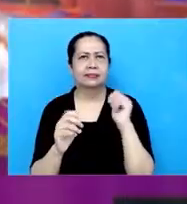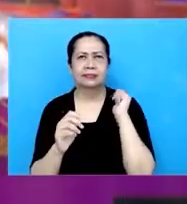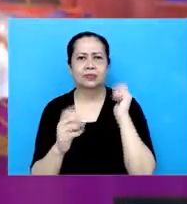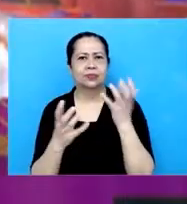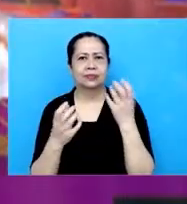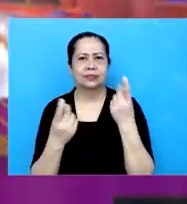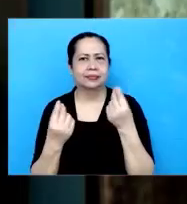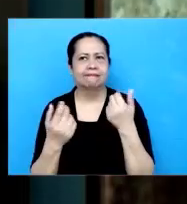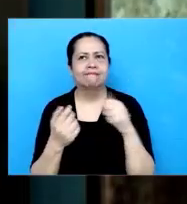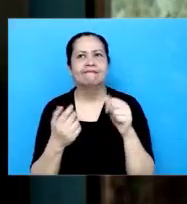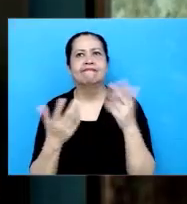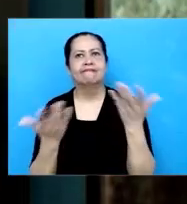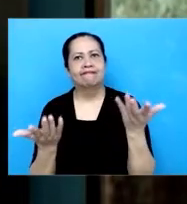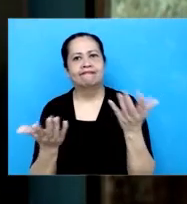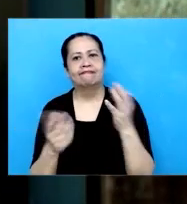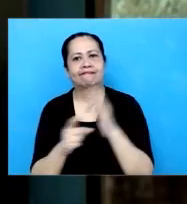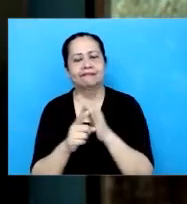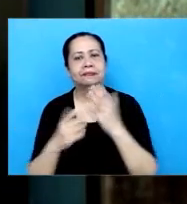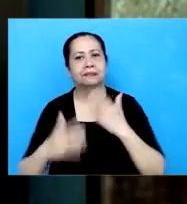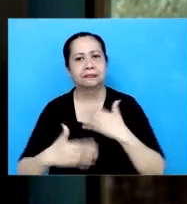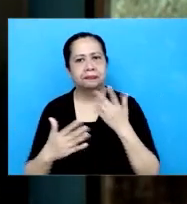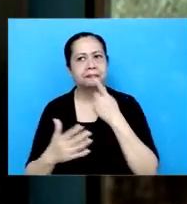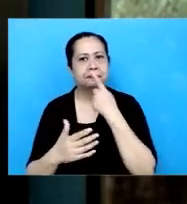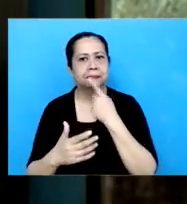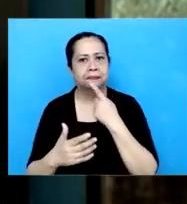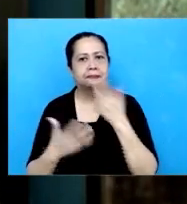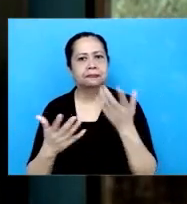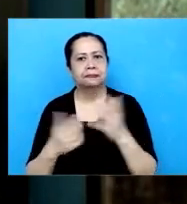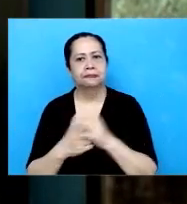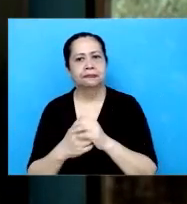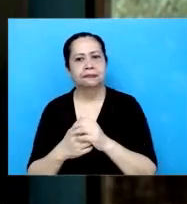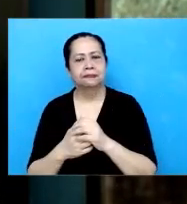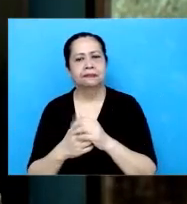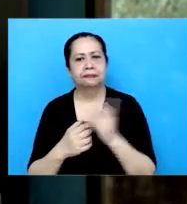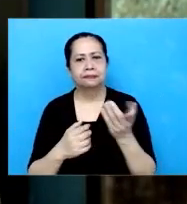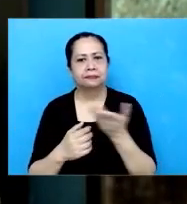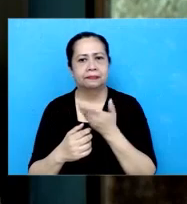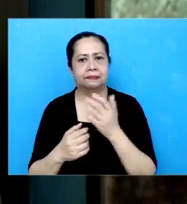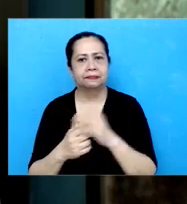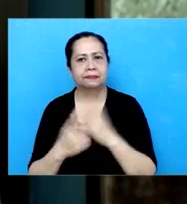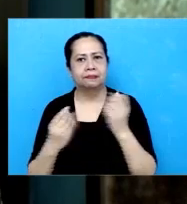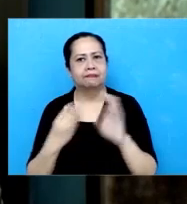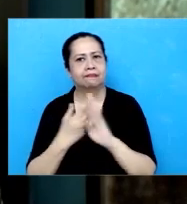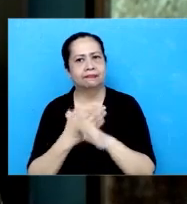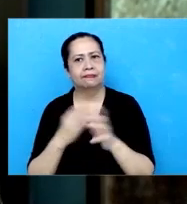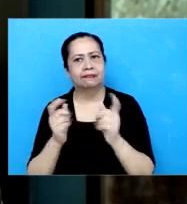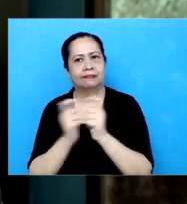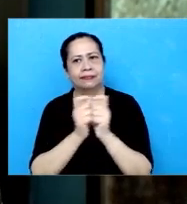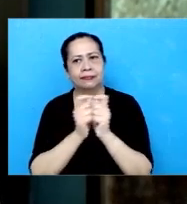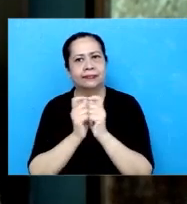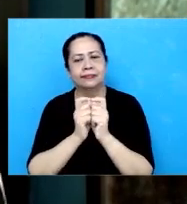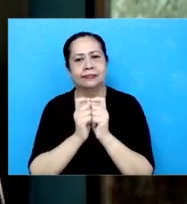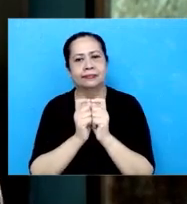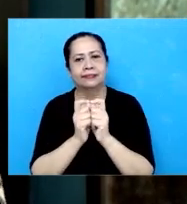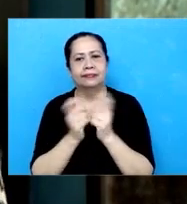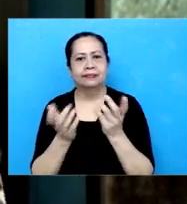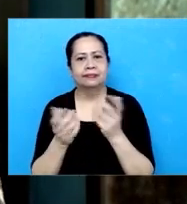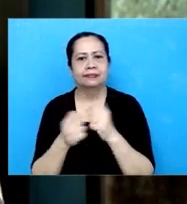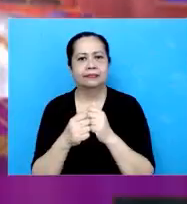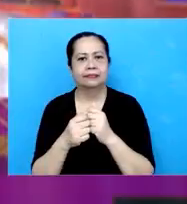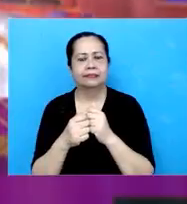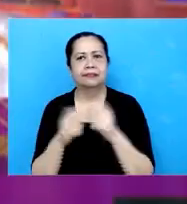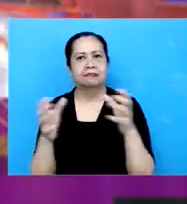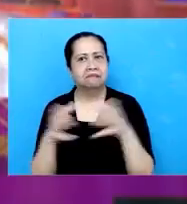And I'd rather say, we're not getting back together, than say, we're getting back